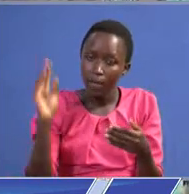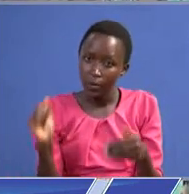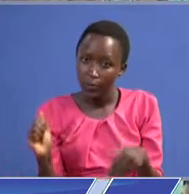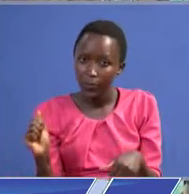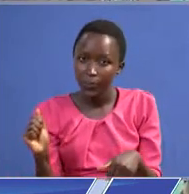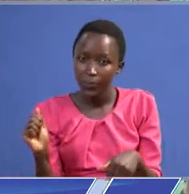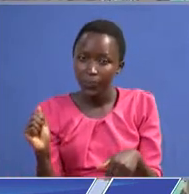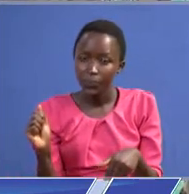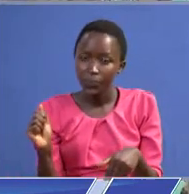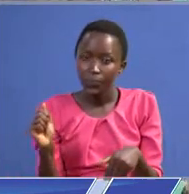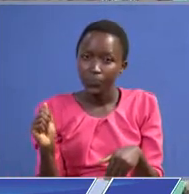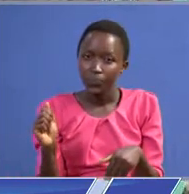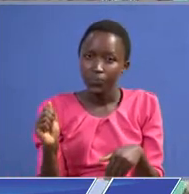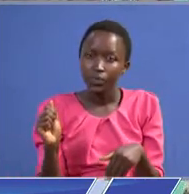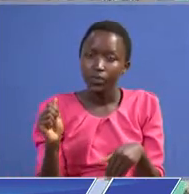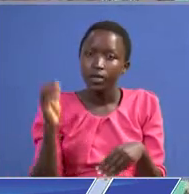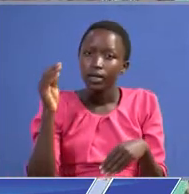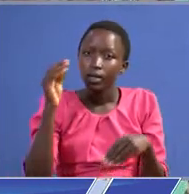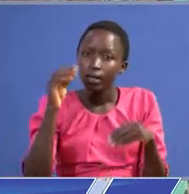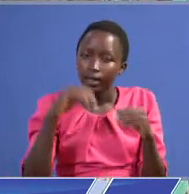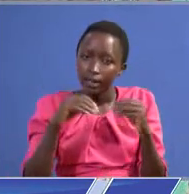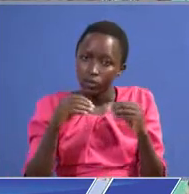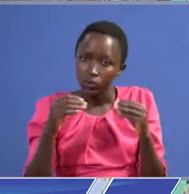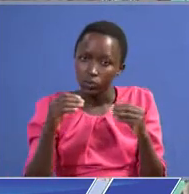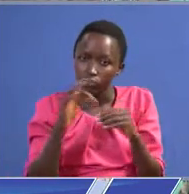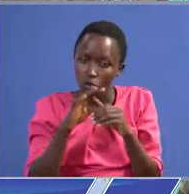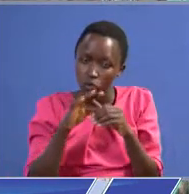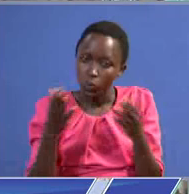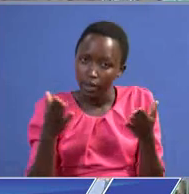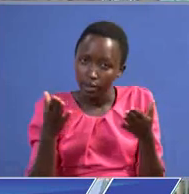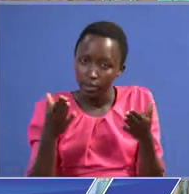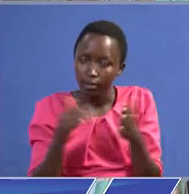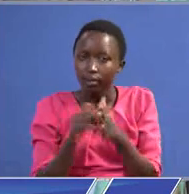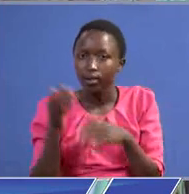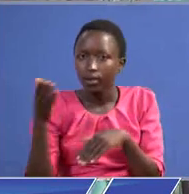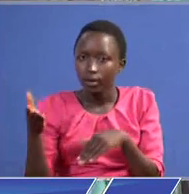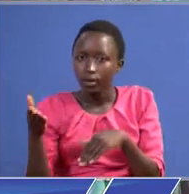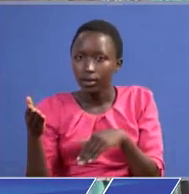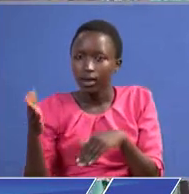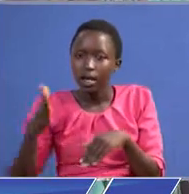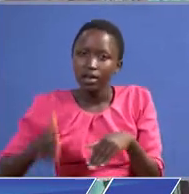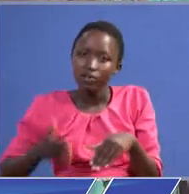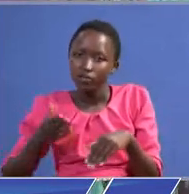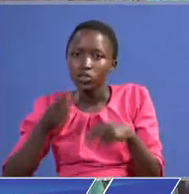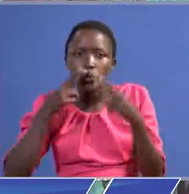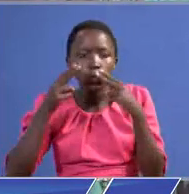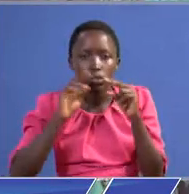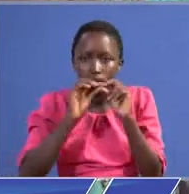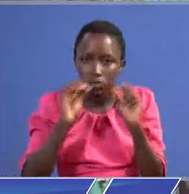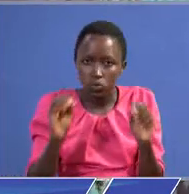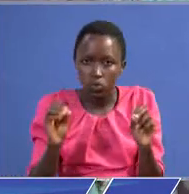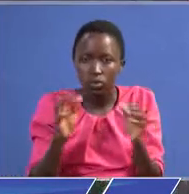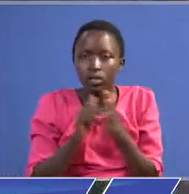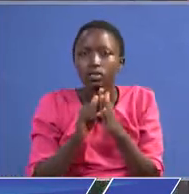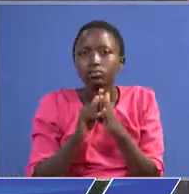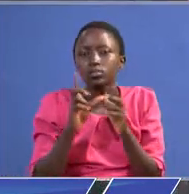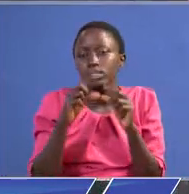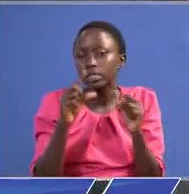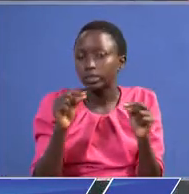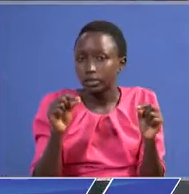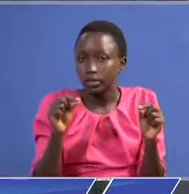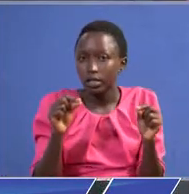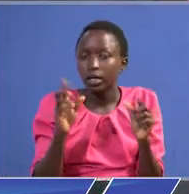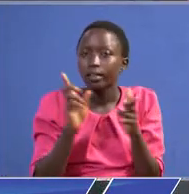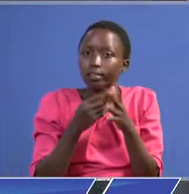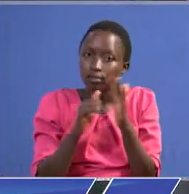constituency. Kura ziko na raia. Kura haziko Naivasha katika mahoteli. Na hiyo ndio ujumbe. On